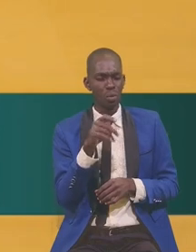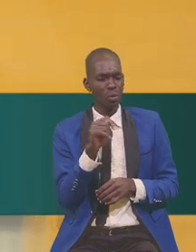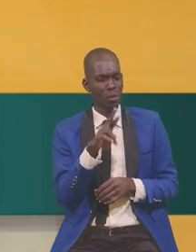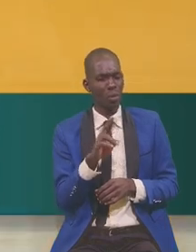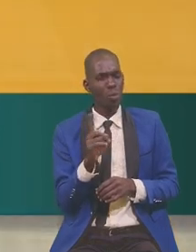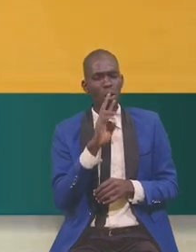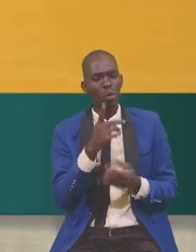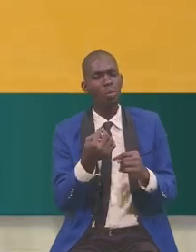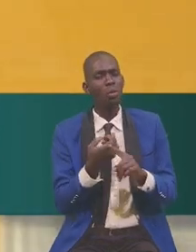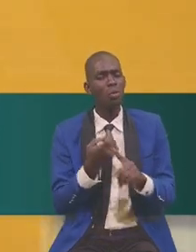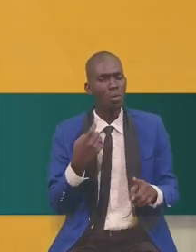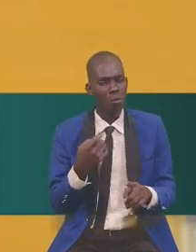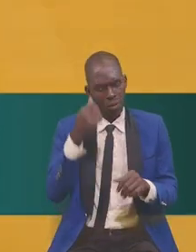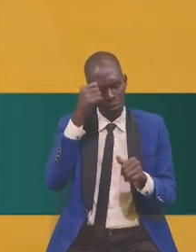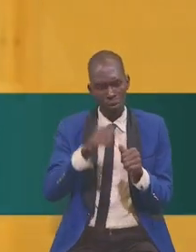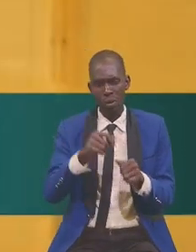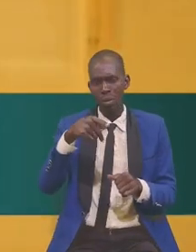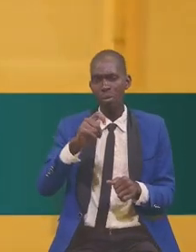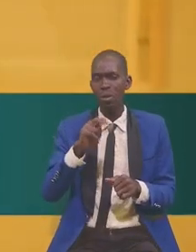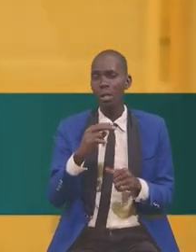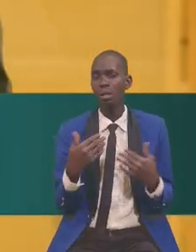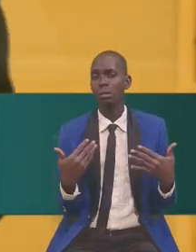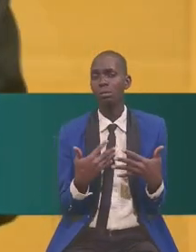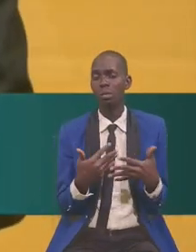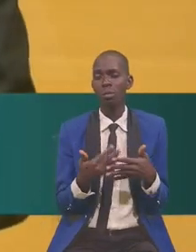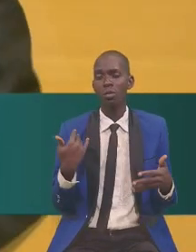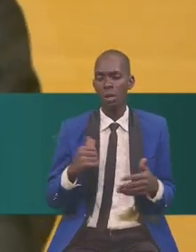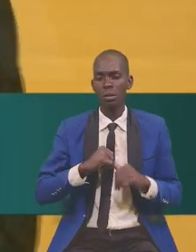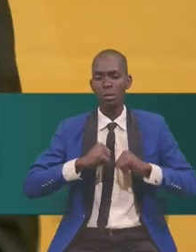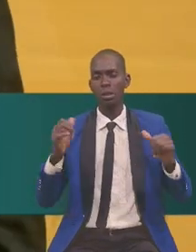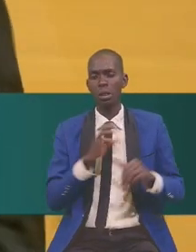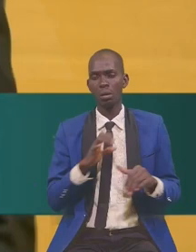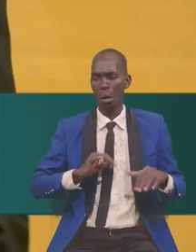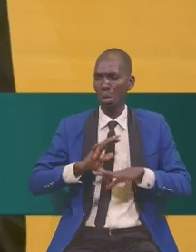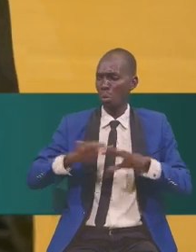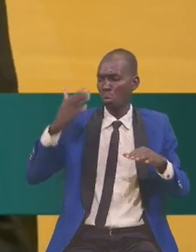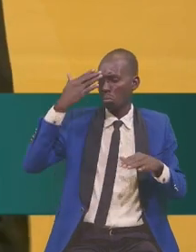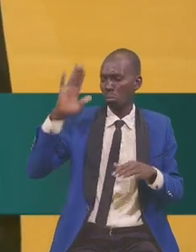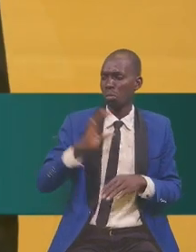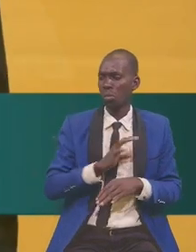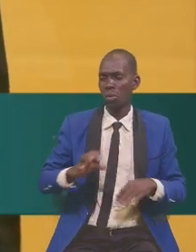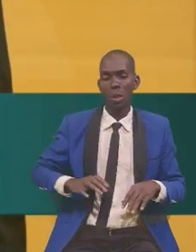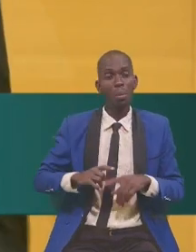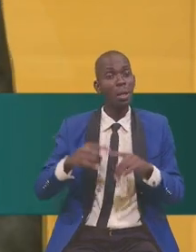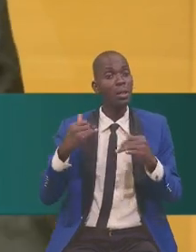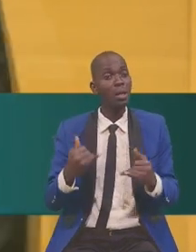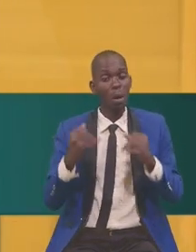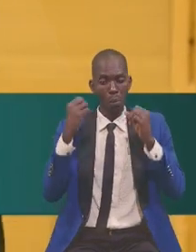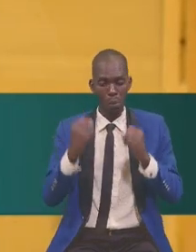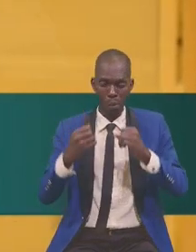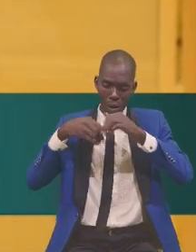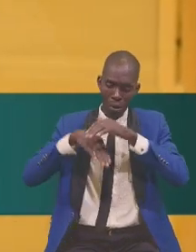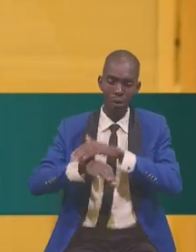Peter was the one that denied, I don't know him. But power came upon him. New